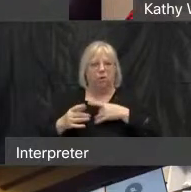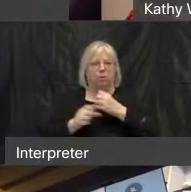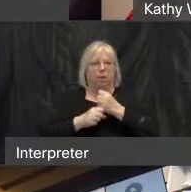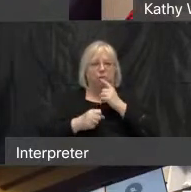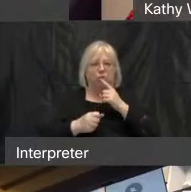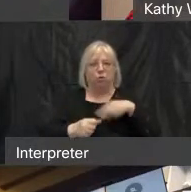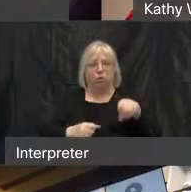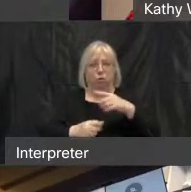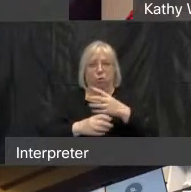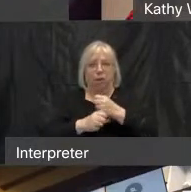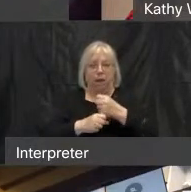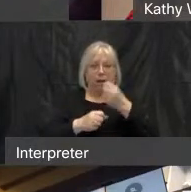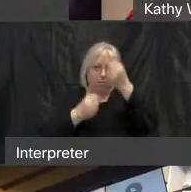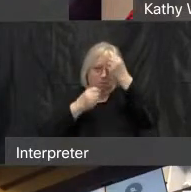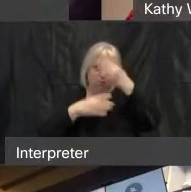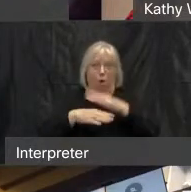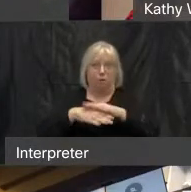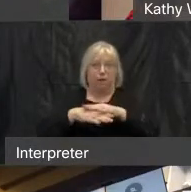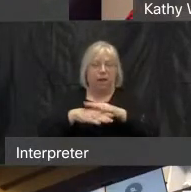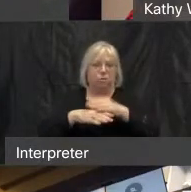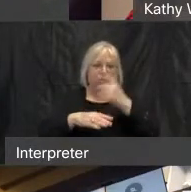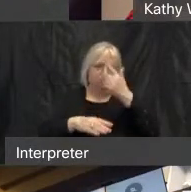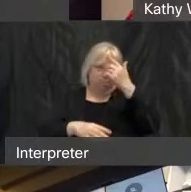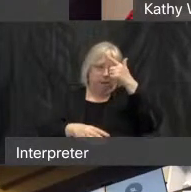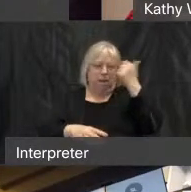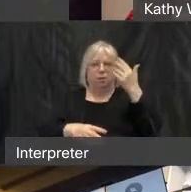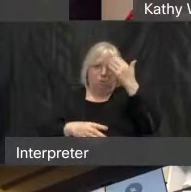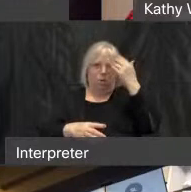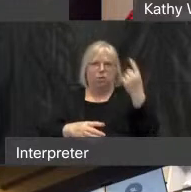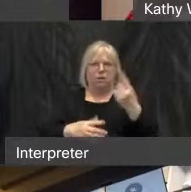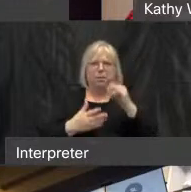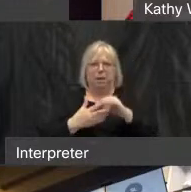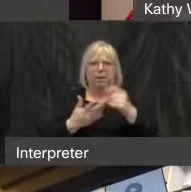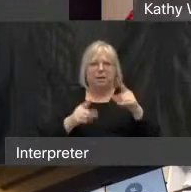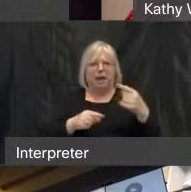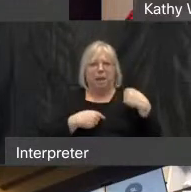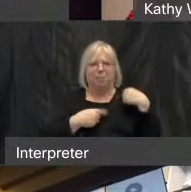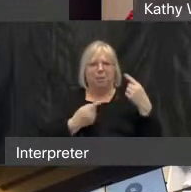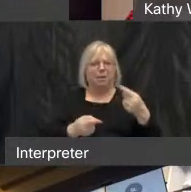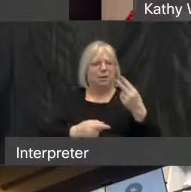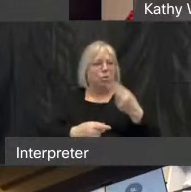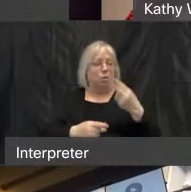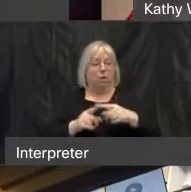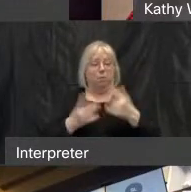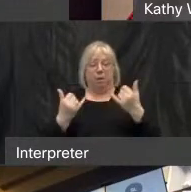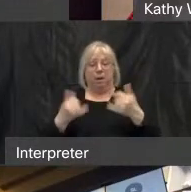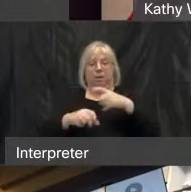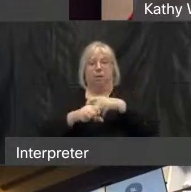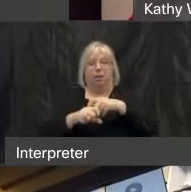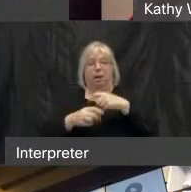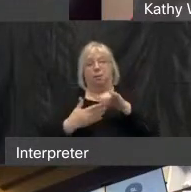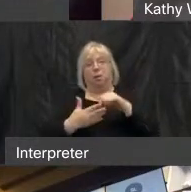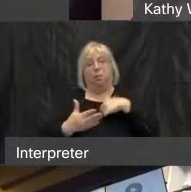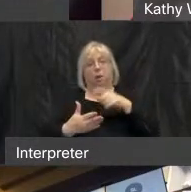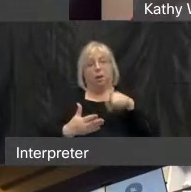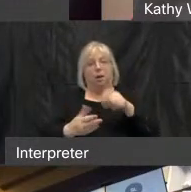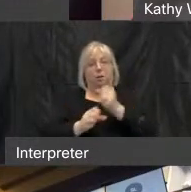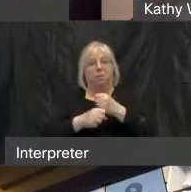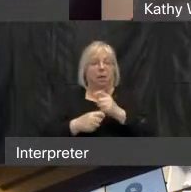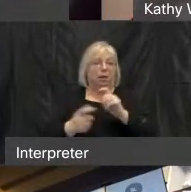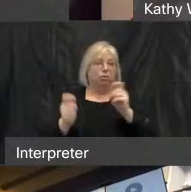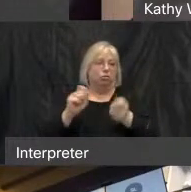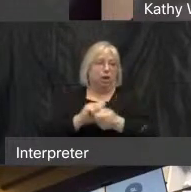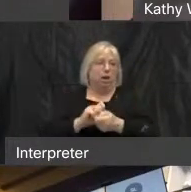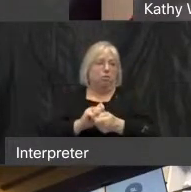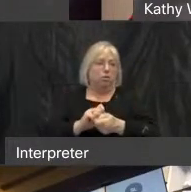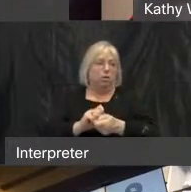notification, because we know there's something that's been done historically, but it's time to make it clear there's been some instances where there needs to be a change. We'll do this. So it may